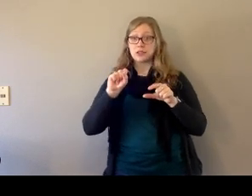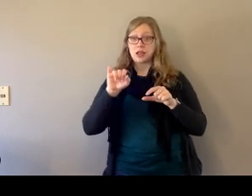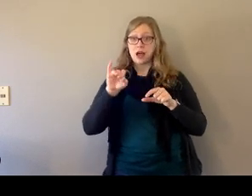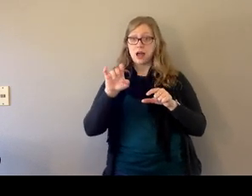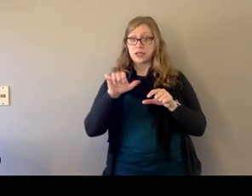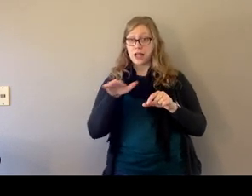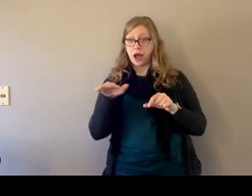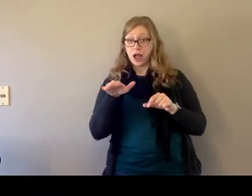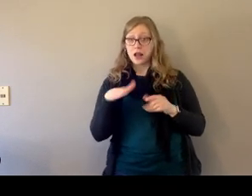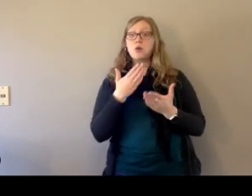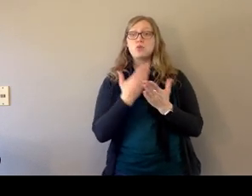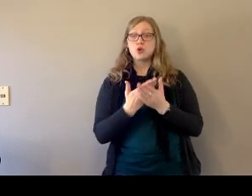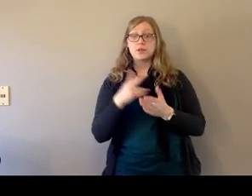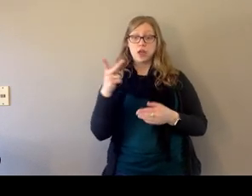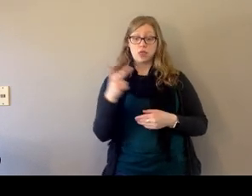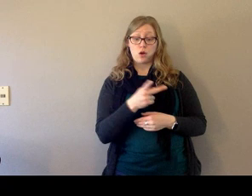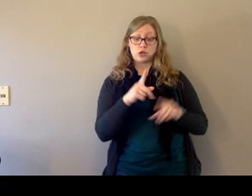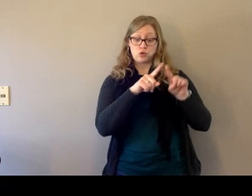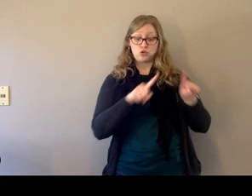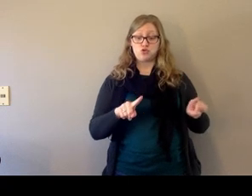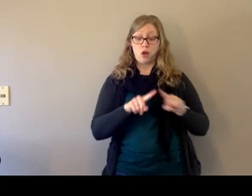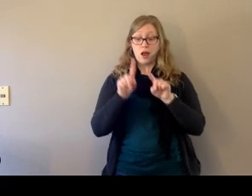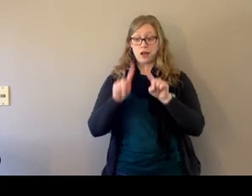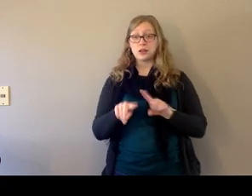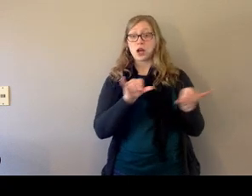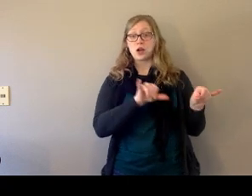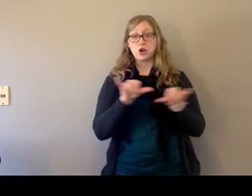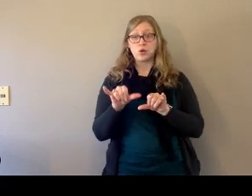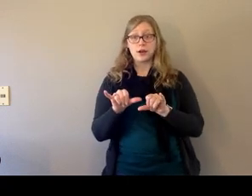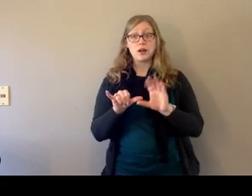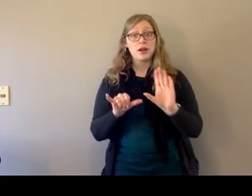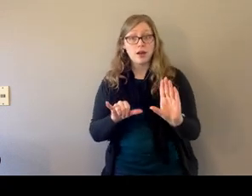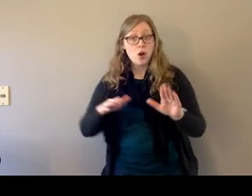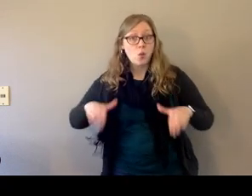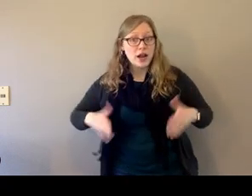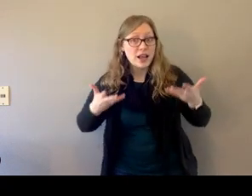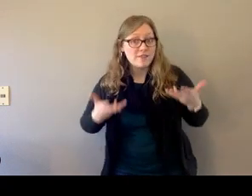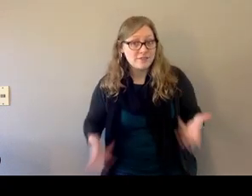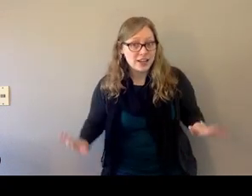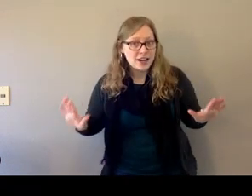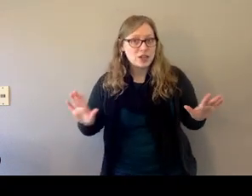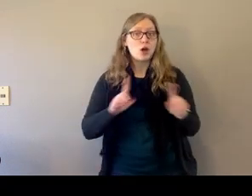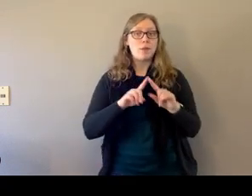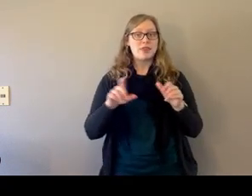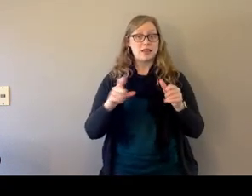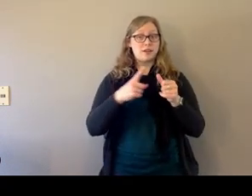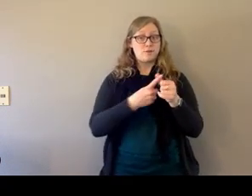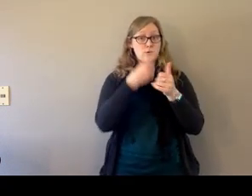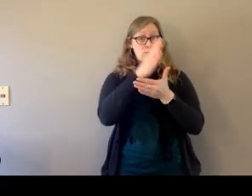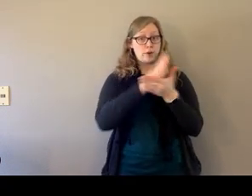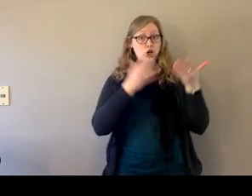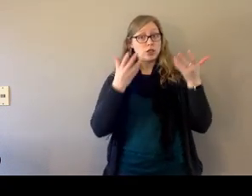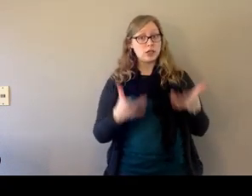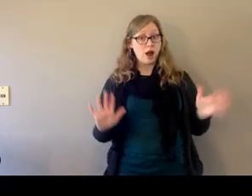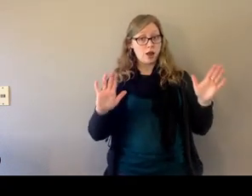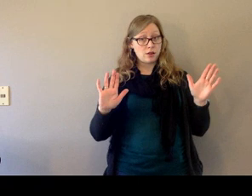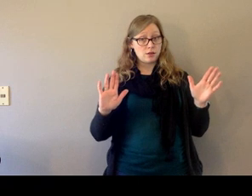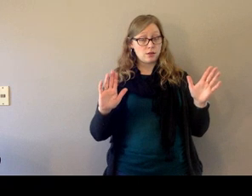still haven't proven what we want to prove yet, but we're at the first part here. All right. So what can we